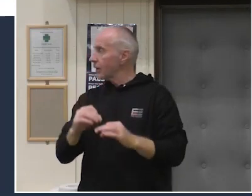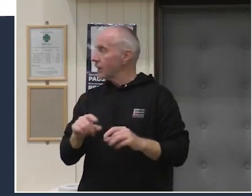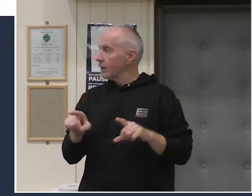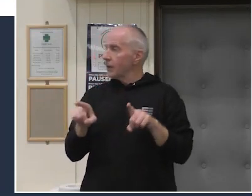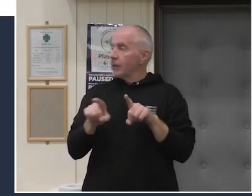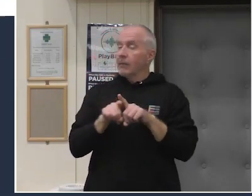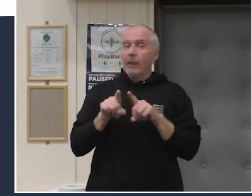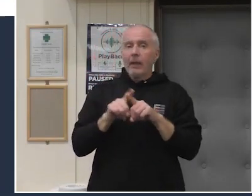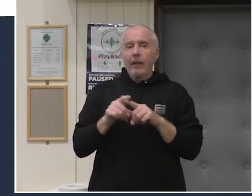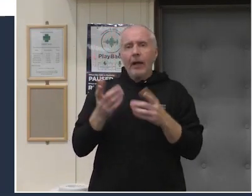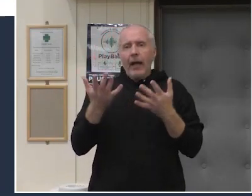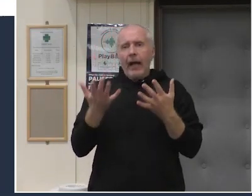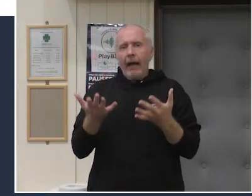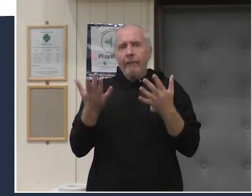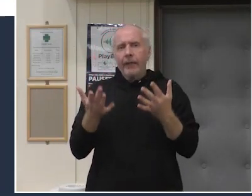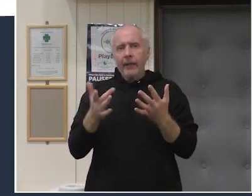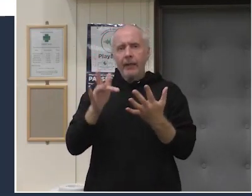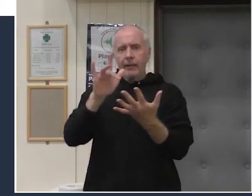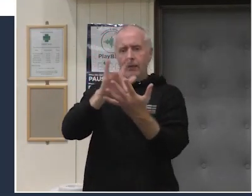nucleus.